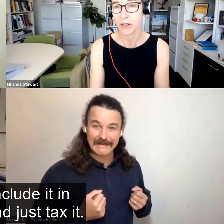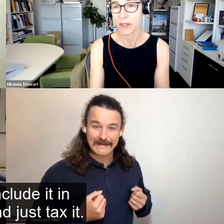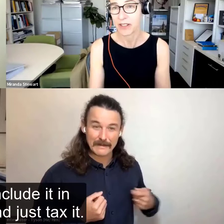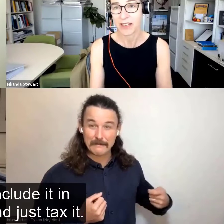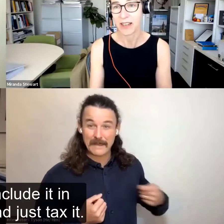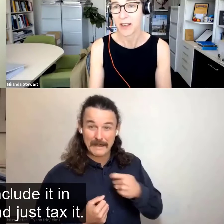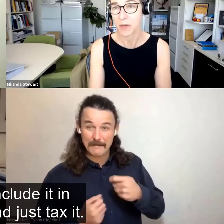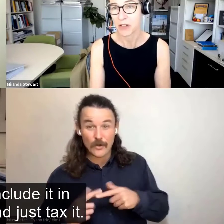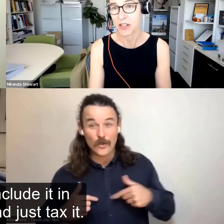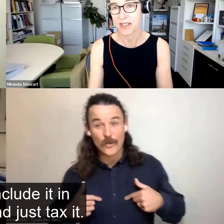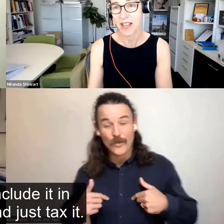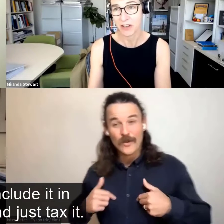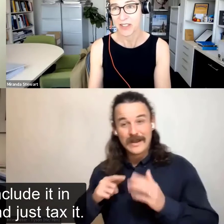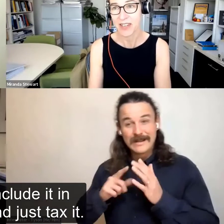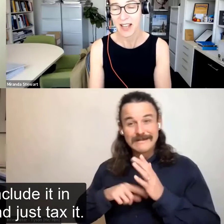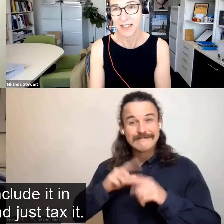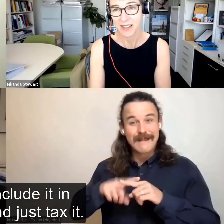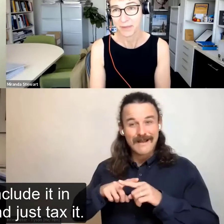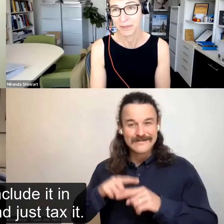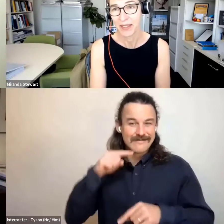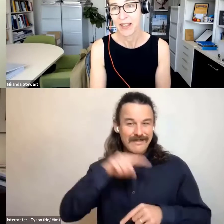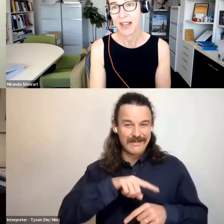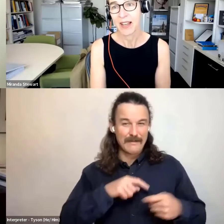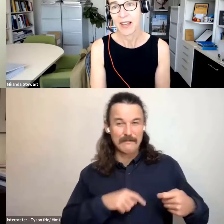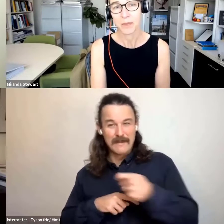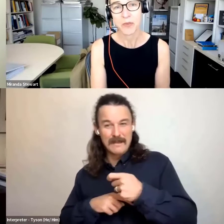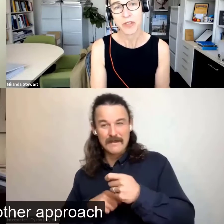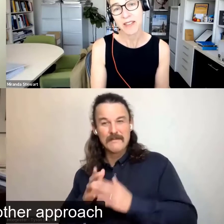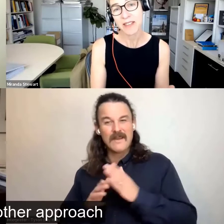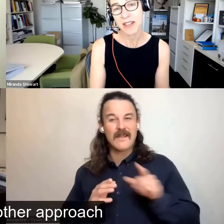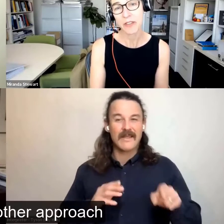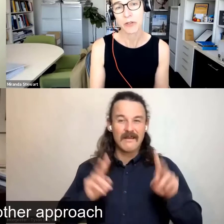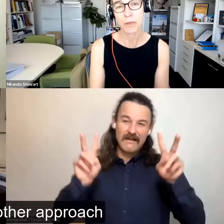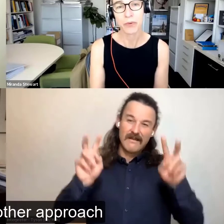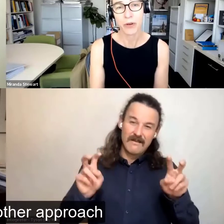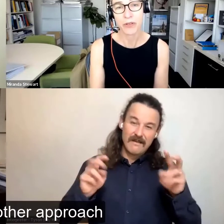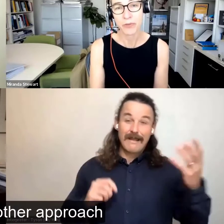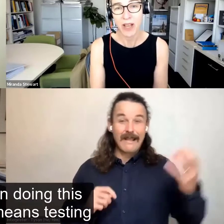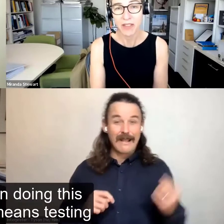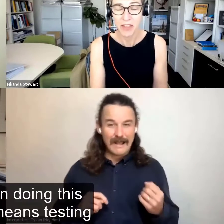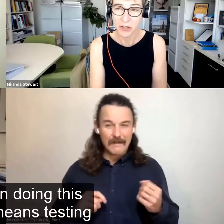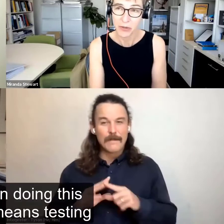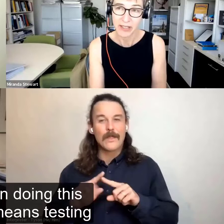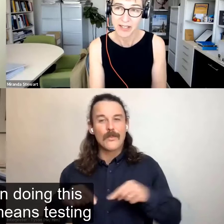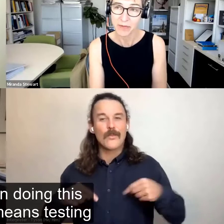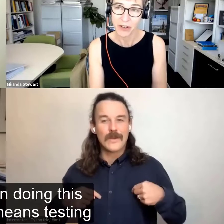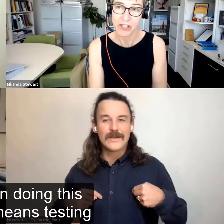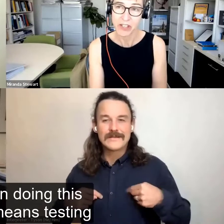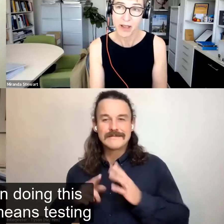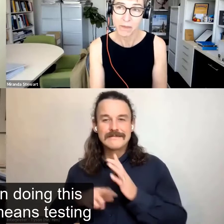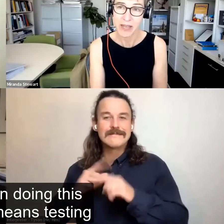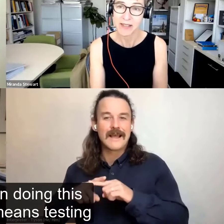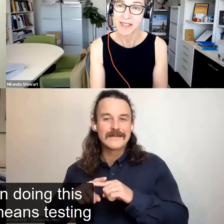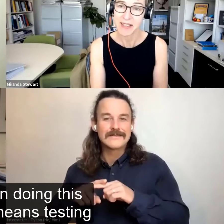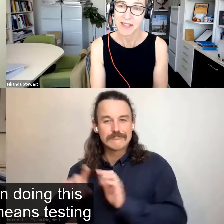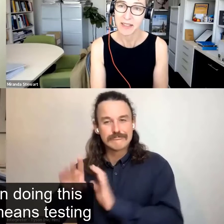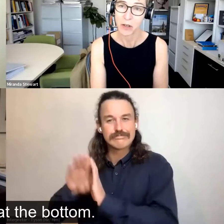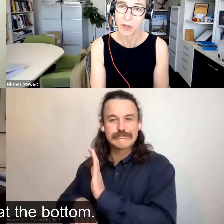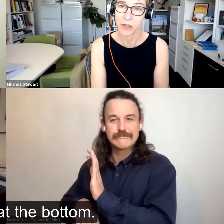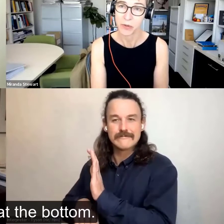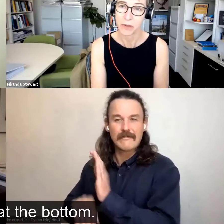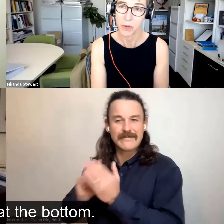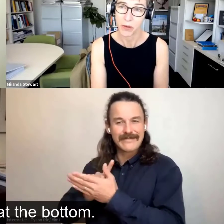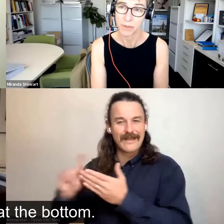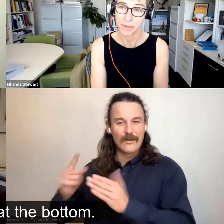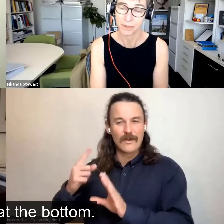we include it in income and just tax it. So that's another approach, rather than doing this very tight means testing